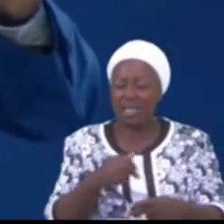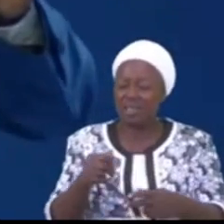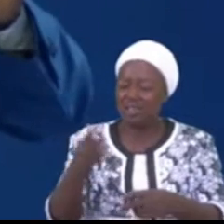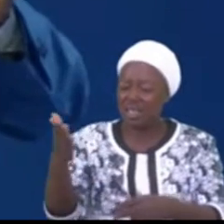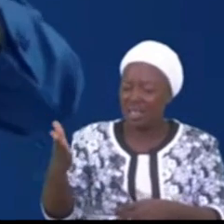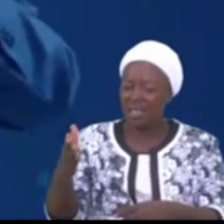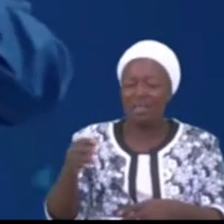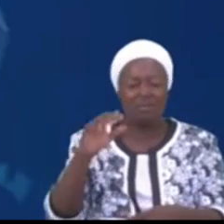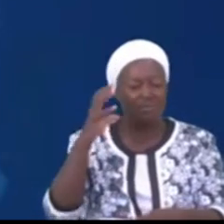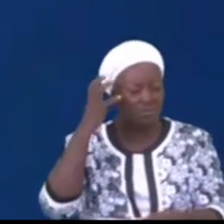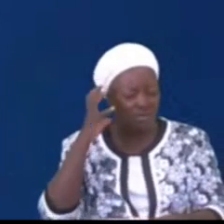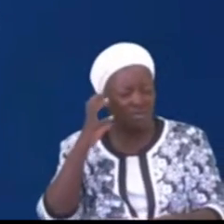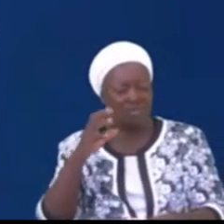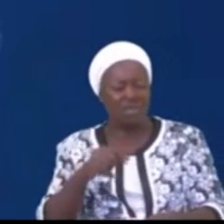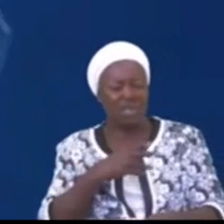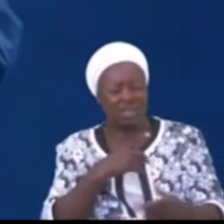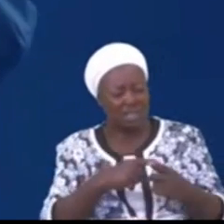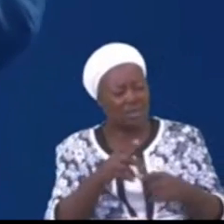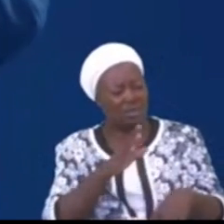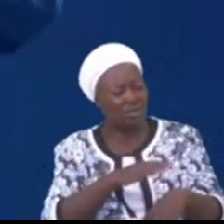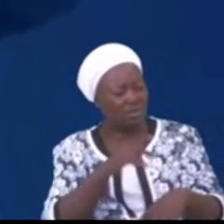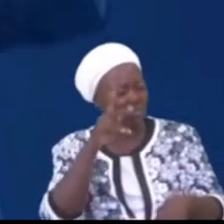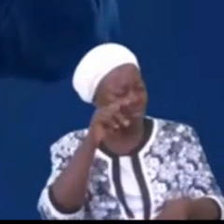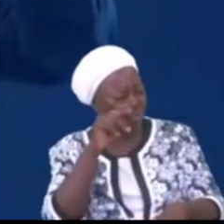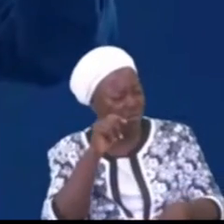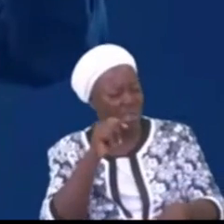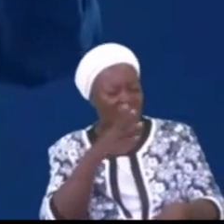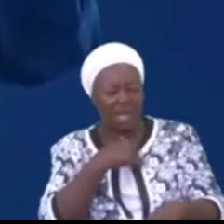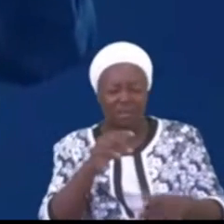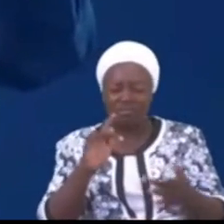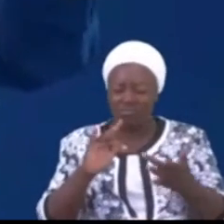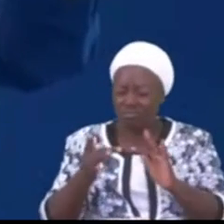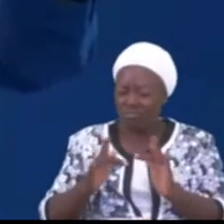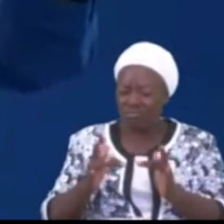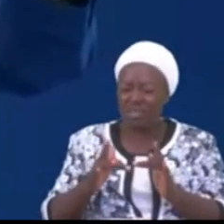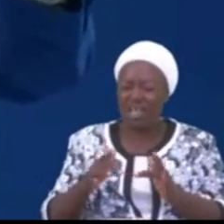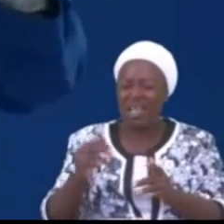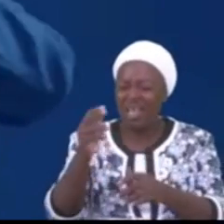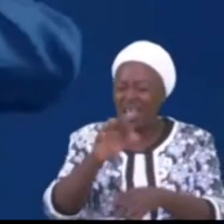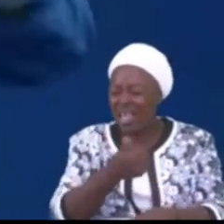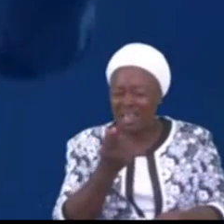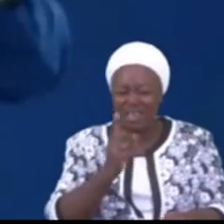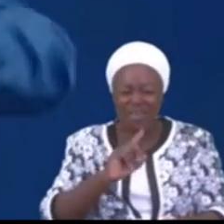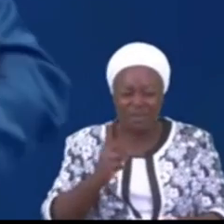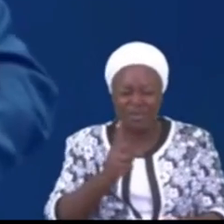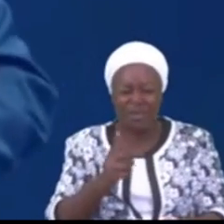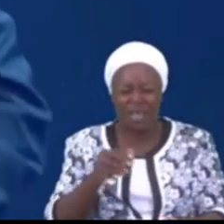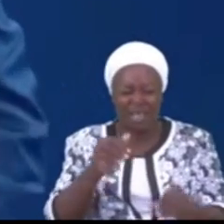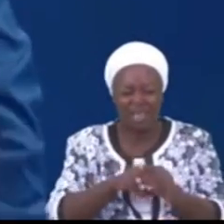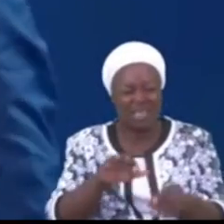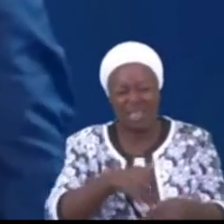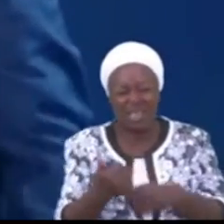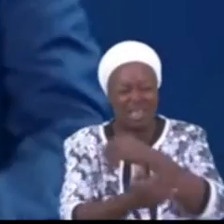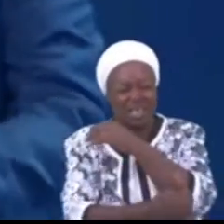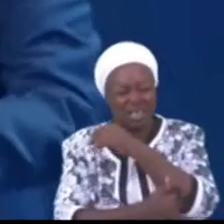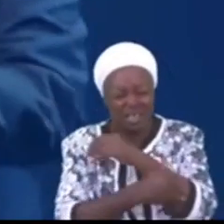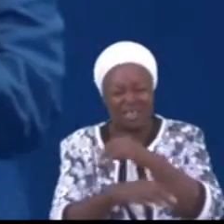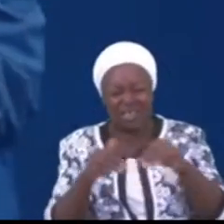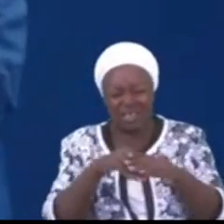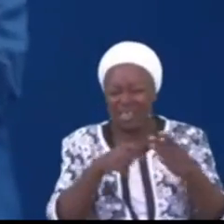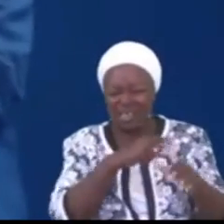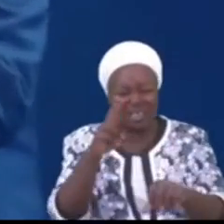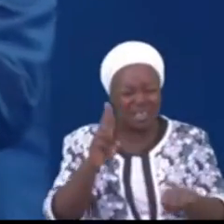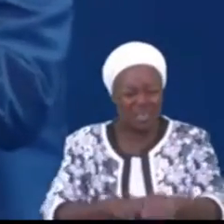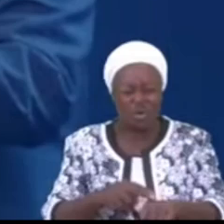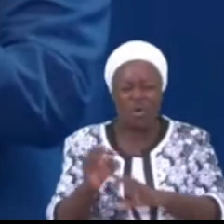radio and before their television and online, everywhere in any country, any nation,